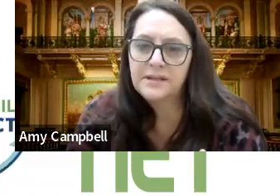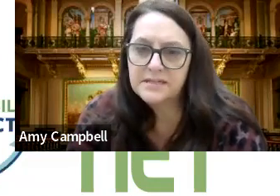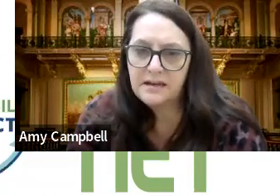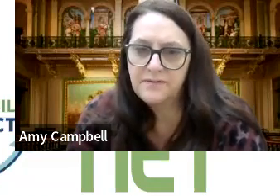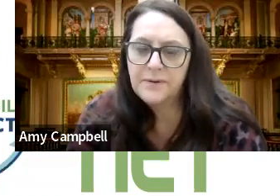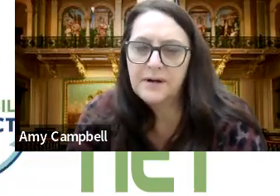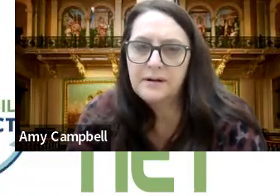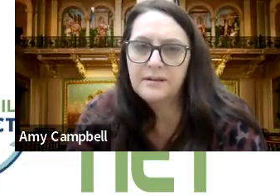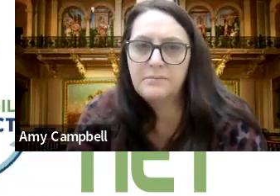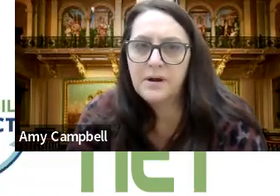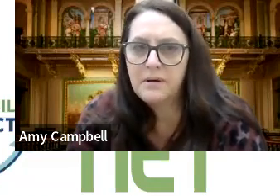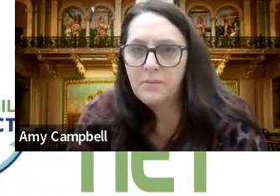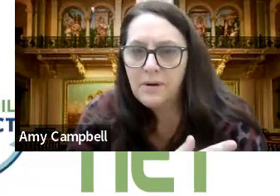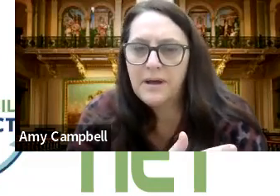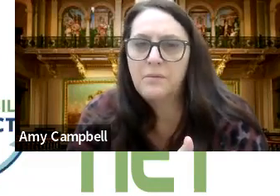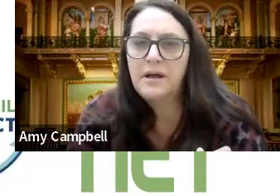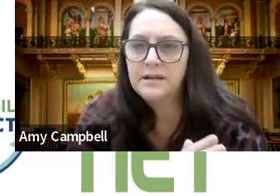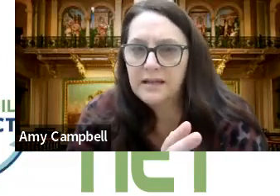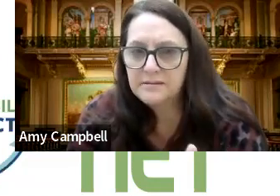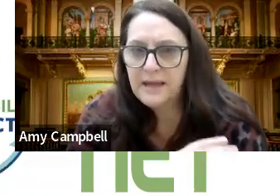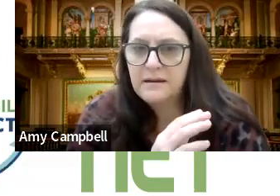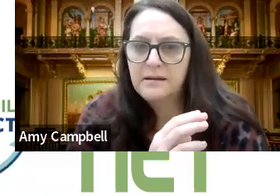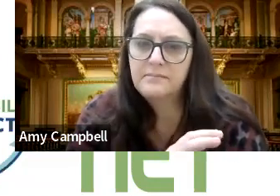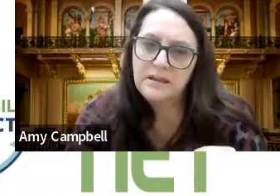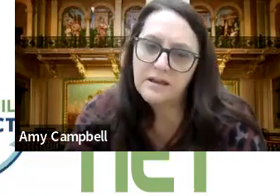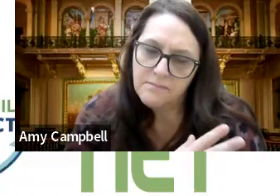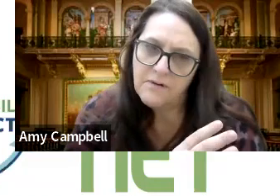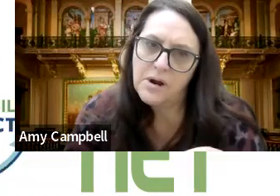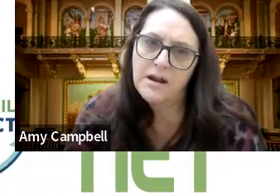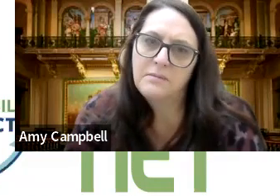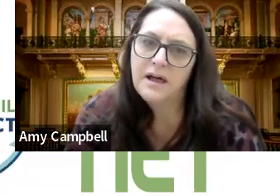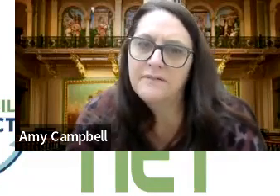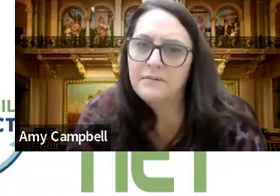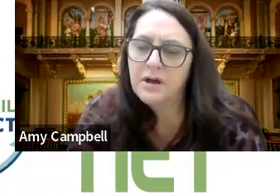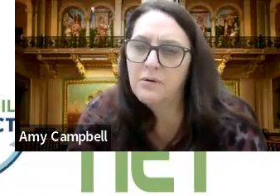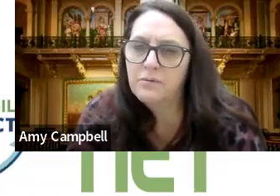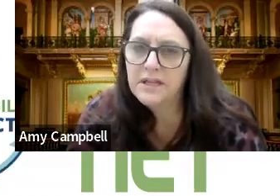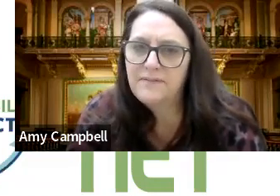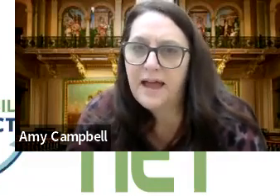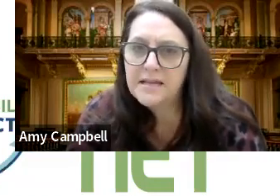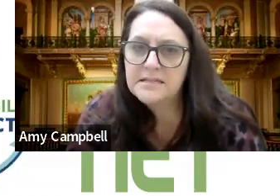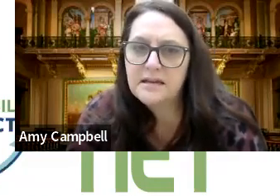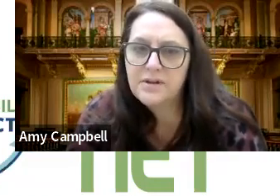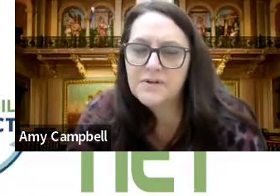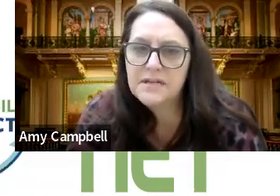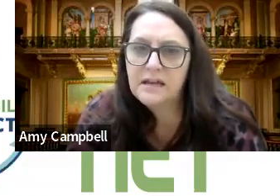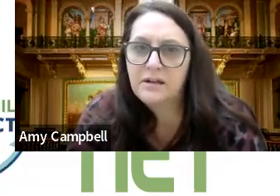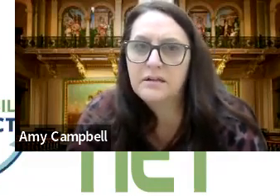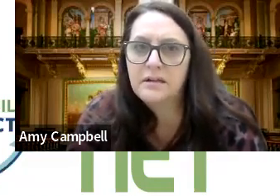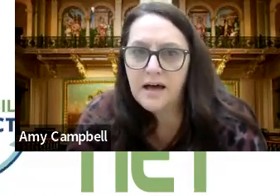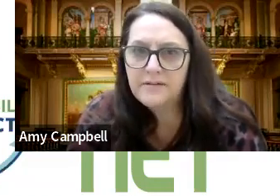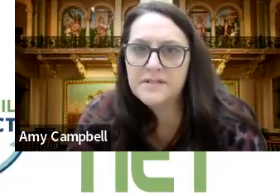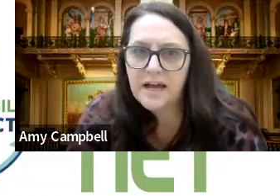floor and on the Senate floor. They bring them up one by one and they debate them and they vote on them. A lot of them go really fast. Others